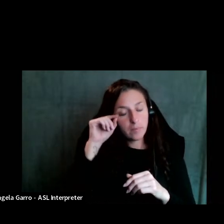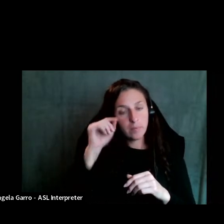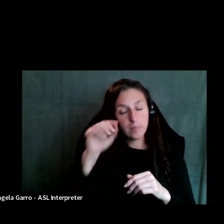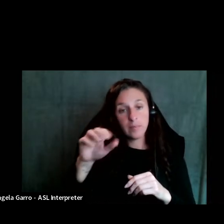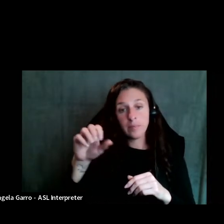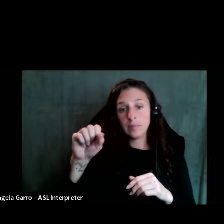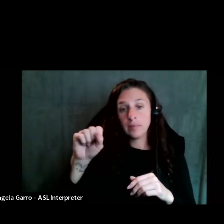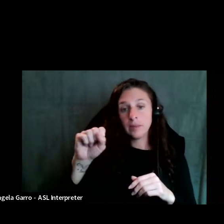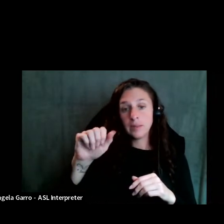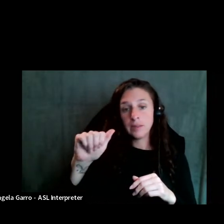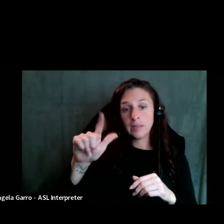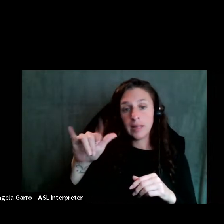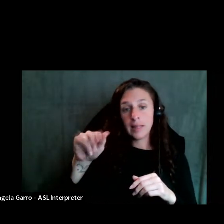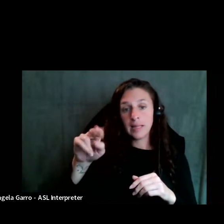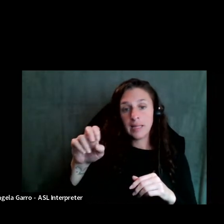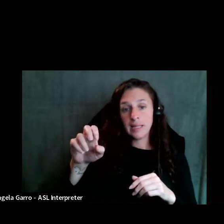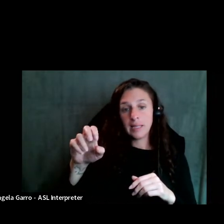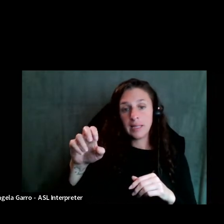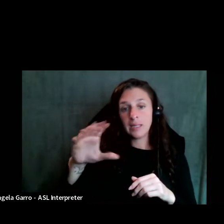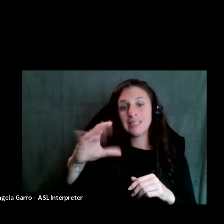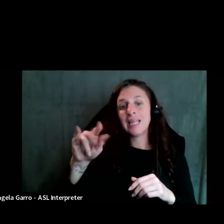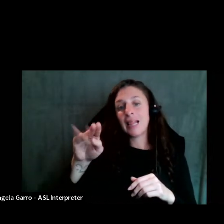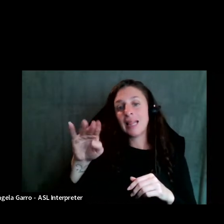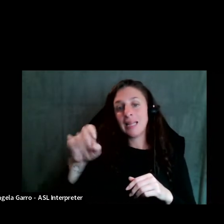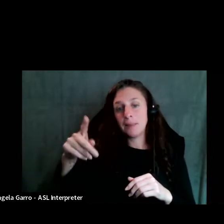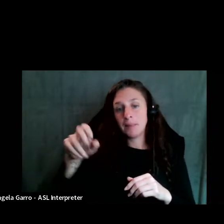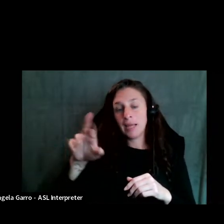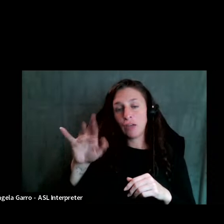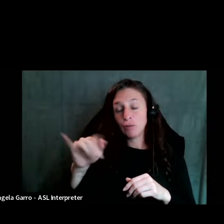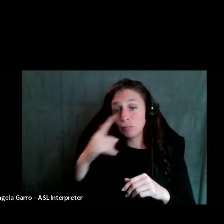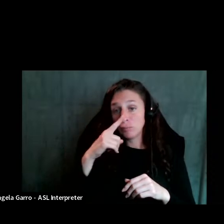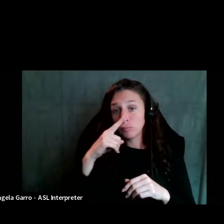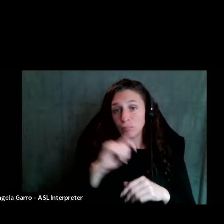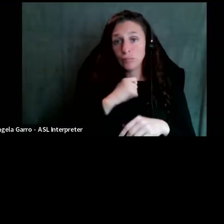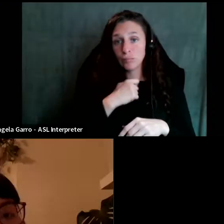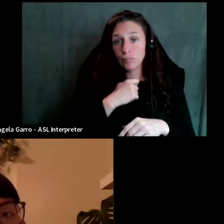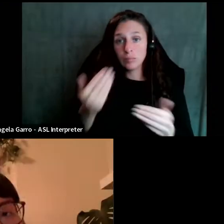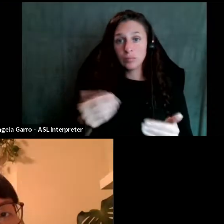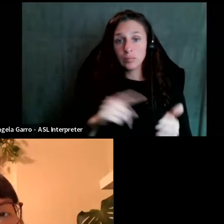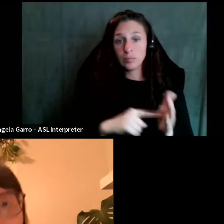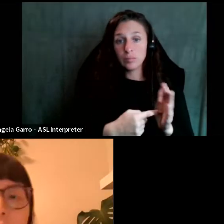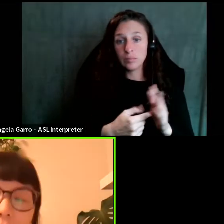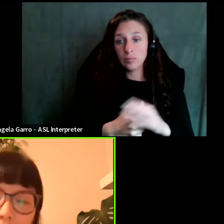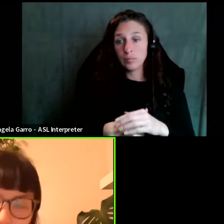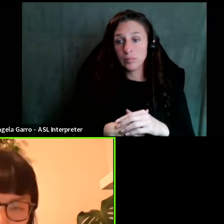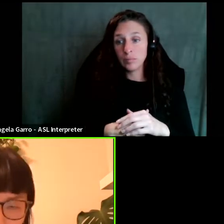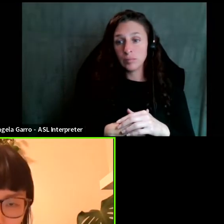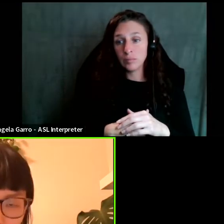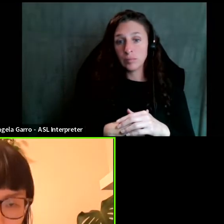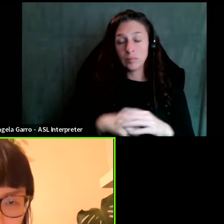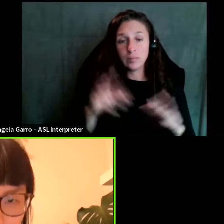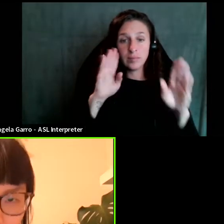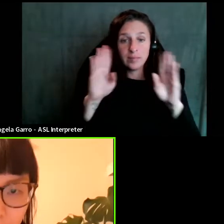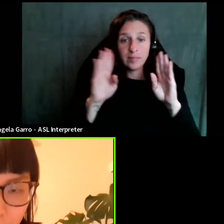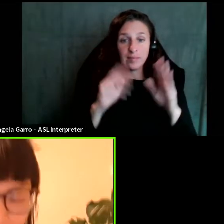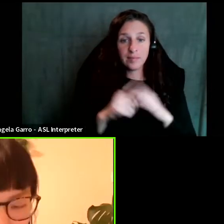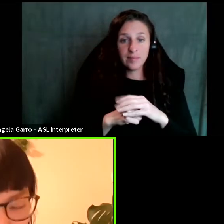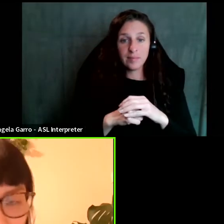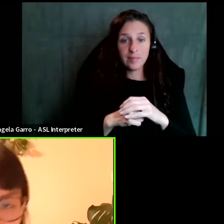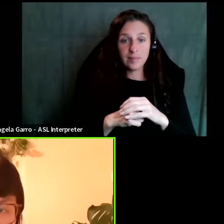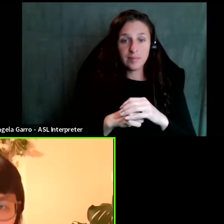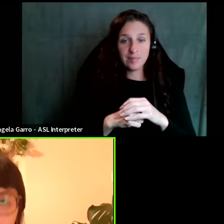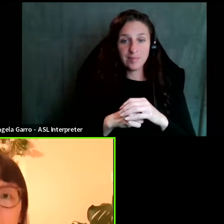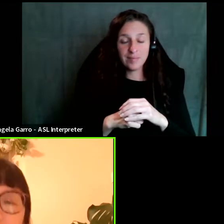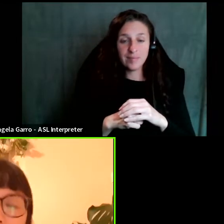Celine Perry, you may unmute and begin. Celine Perry, are you there? Hi. Hi. I am here.